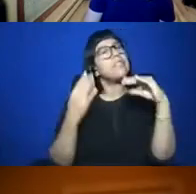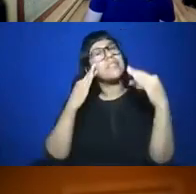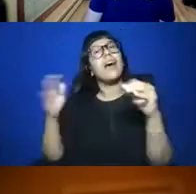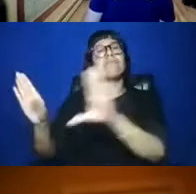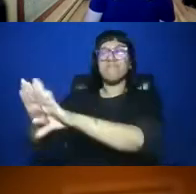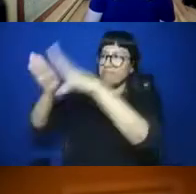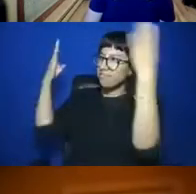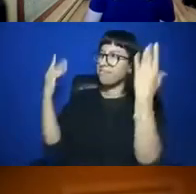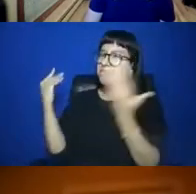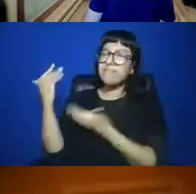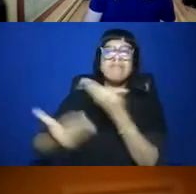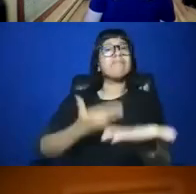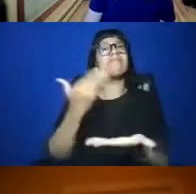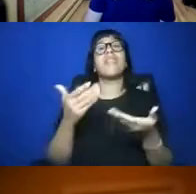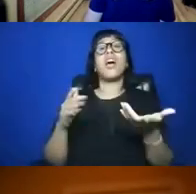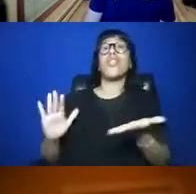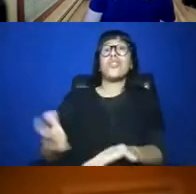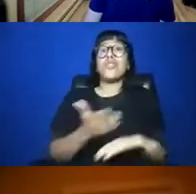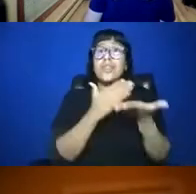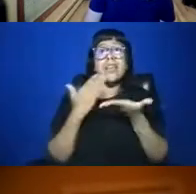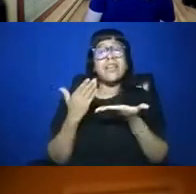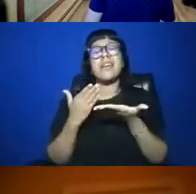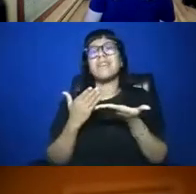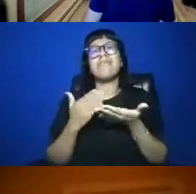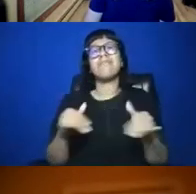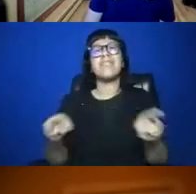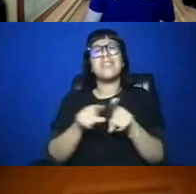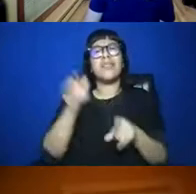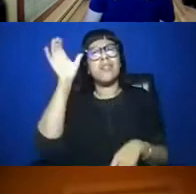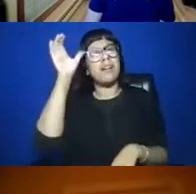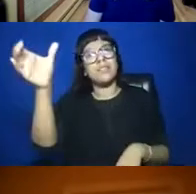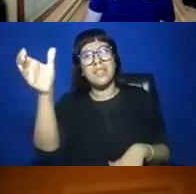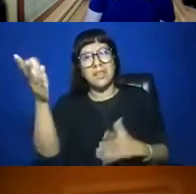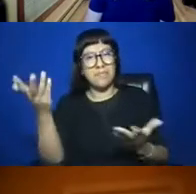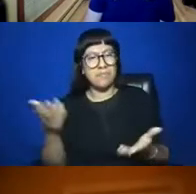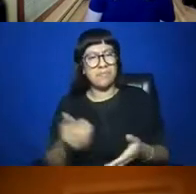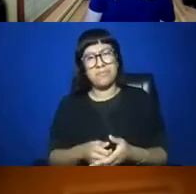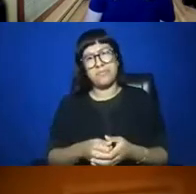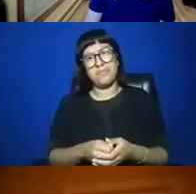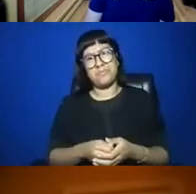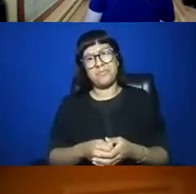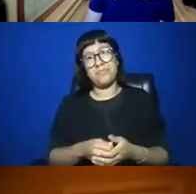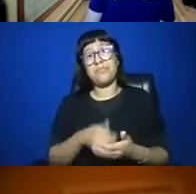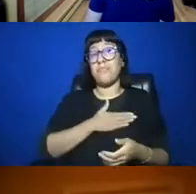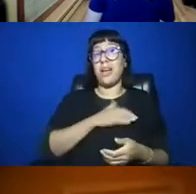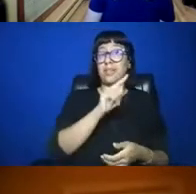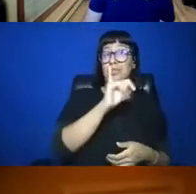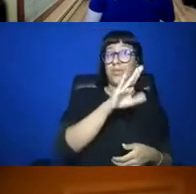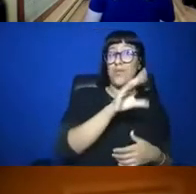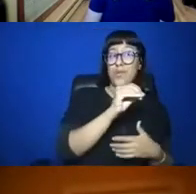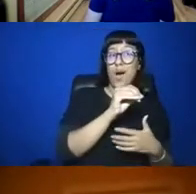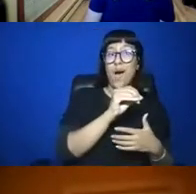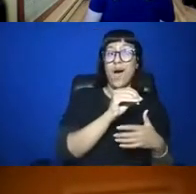Then the cooking is the same way and my studio expanded